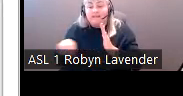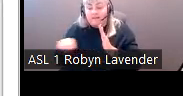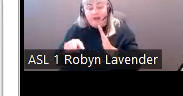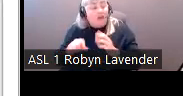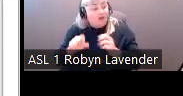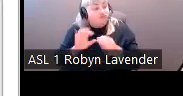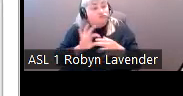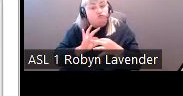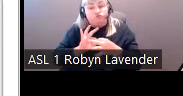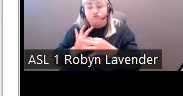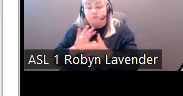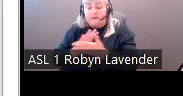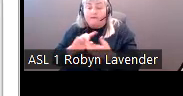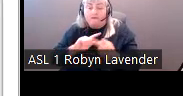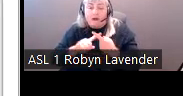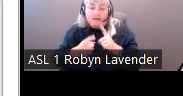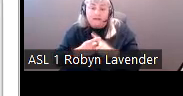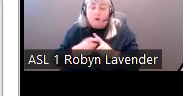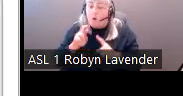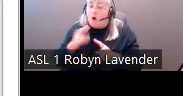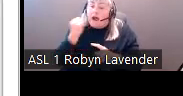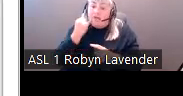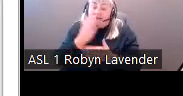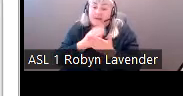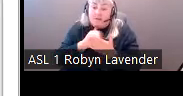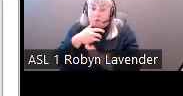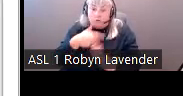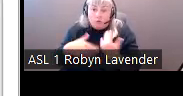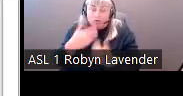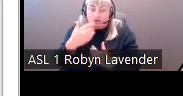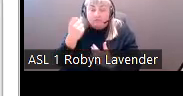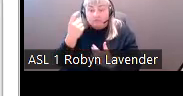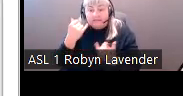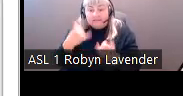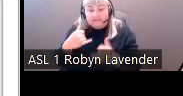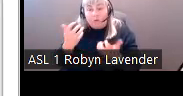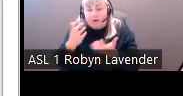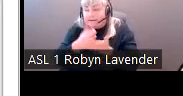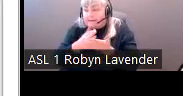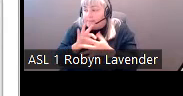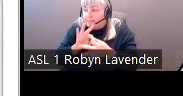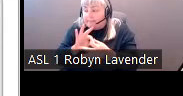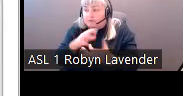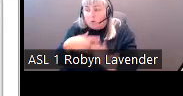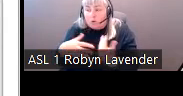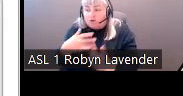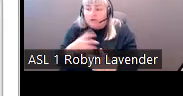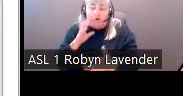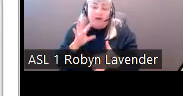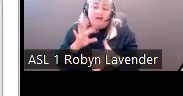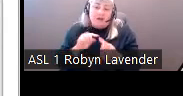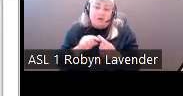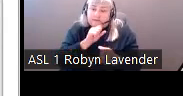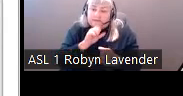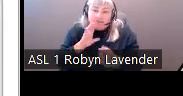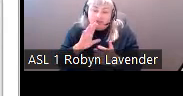they're not social in that way, but they're wanting social engagement, maybe we connect them with one of our other programs at the agency, like Senior Center